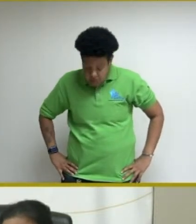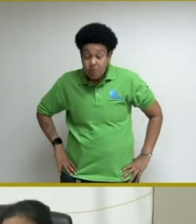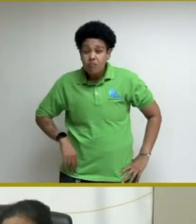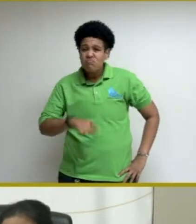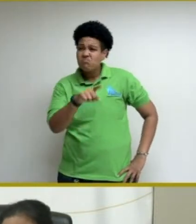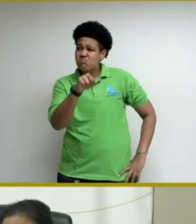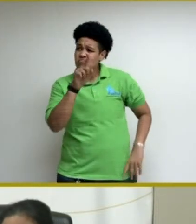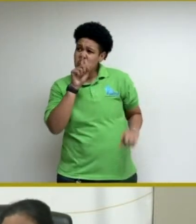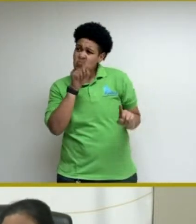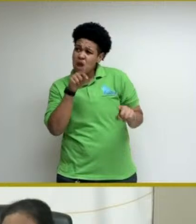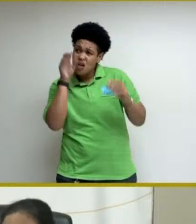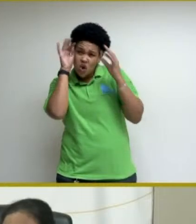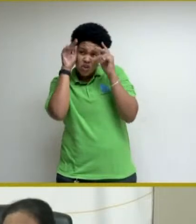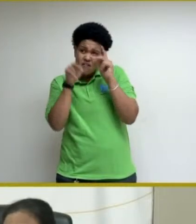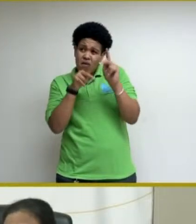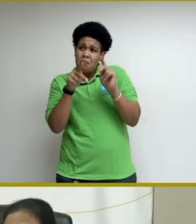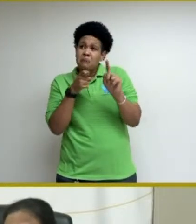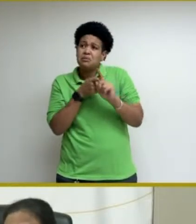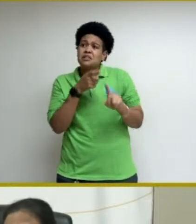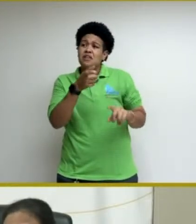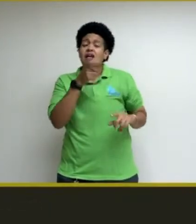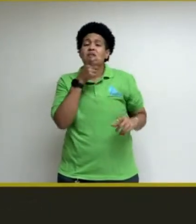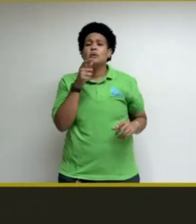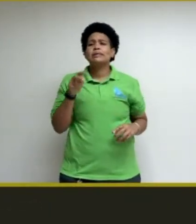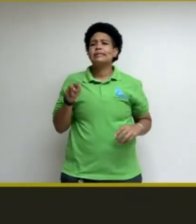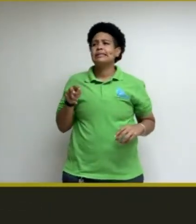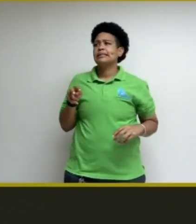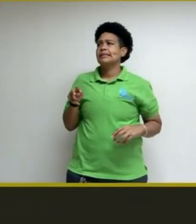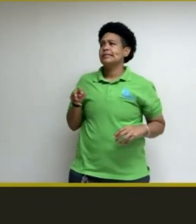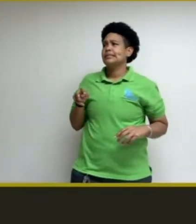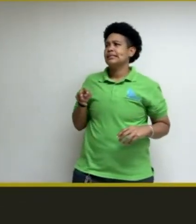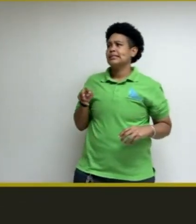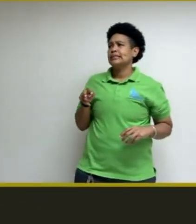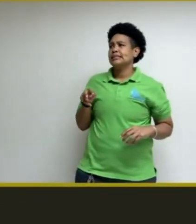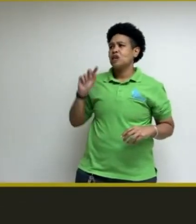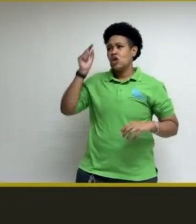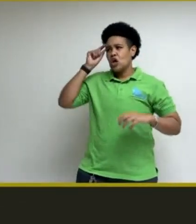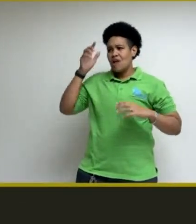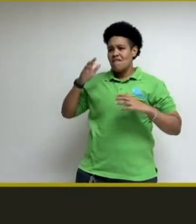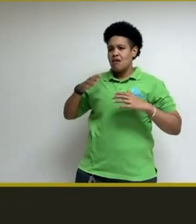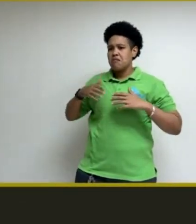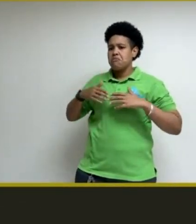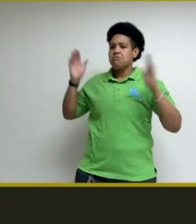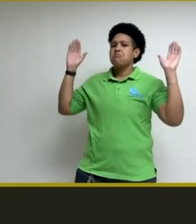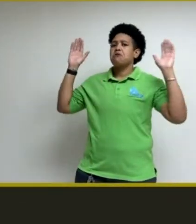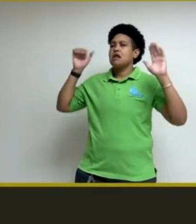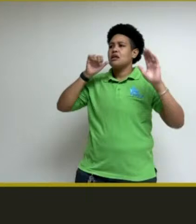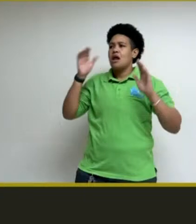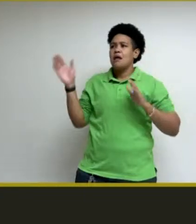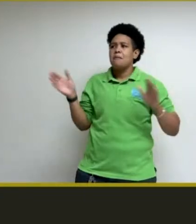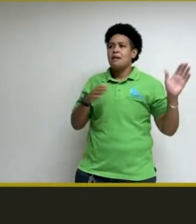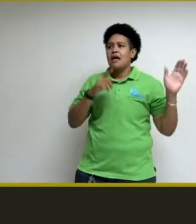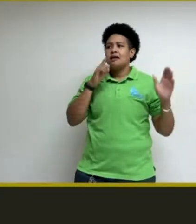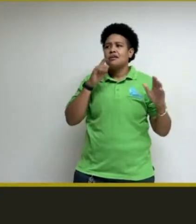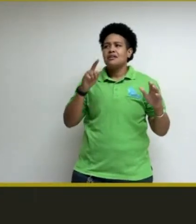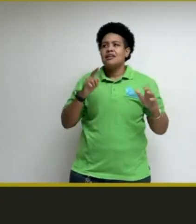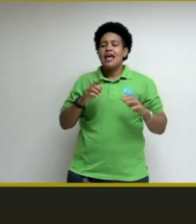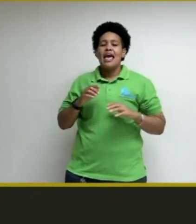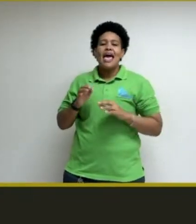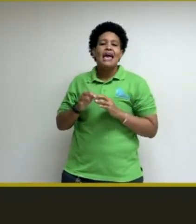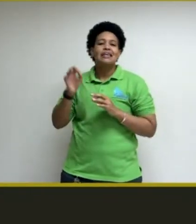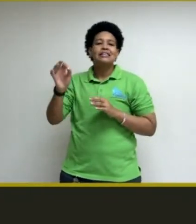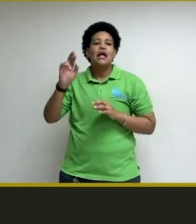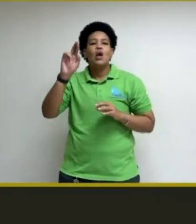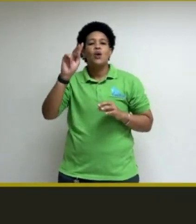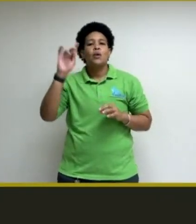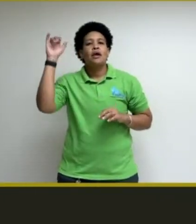concerns from people who are concerned about the government lifting and not planning to extend the UK travel ban